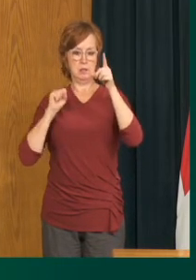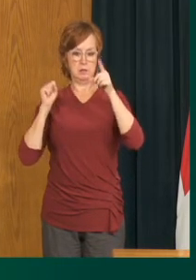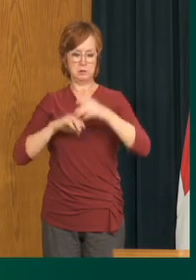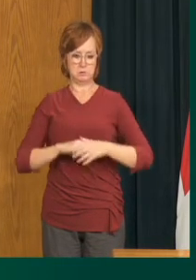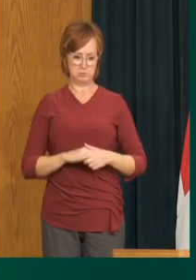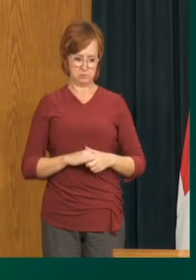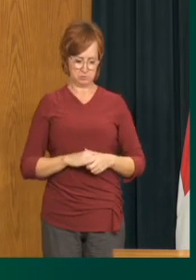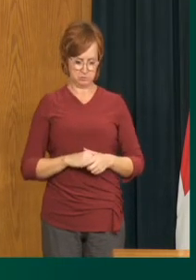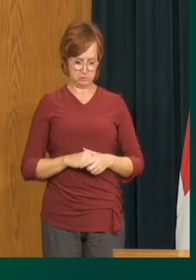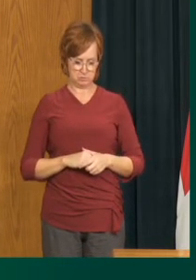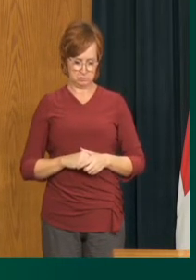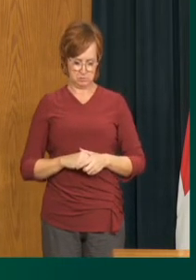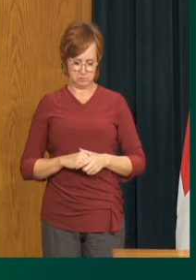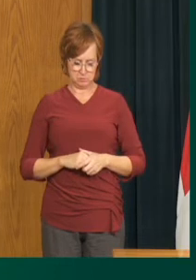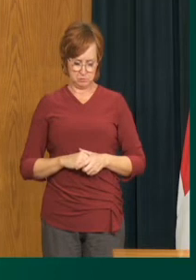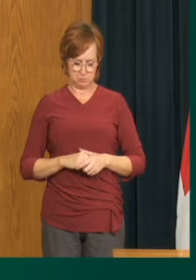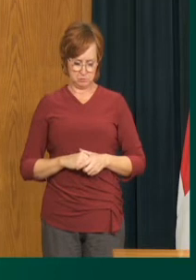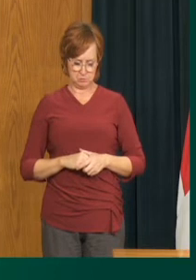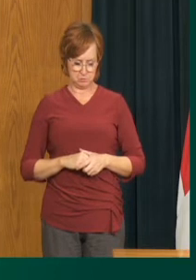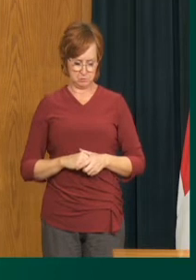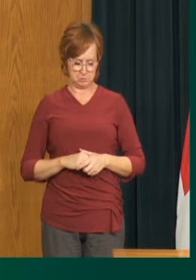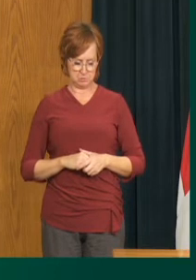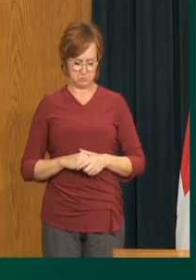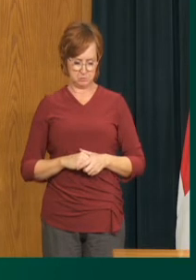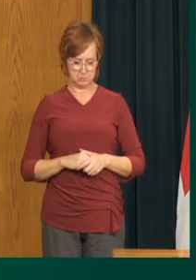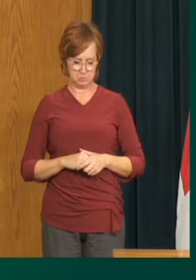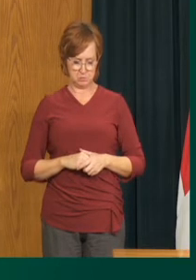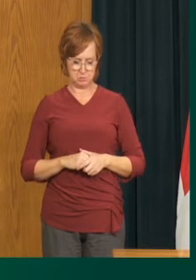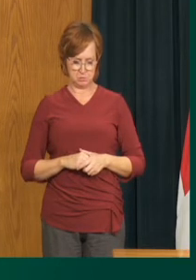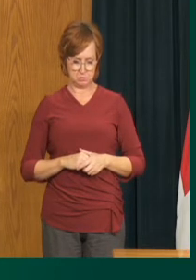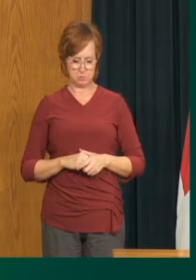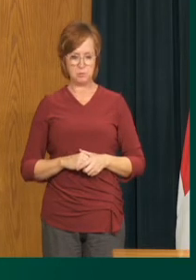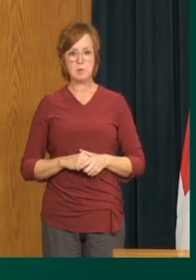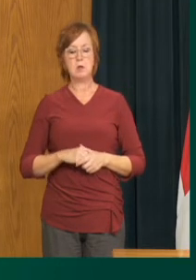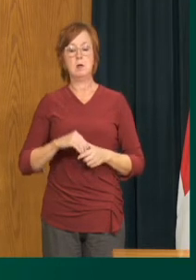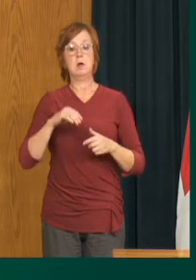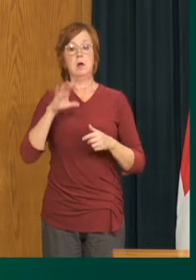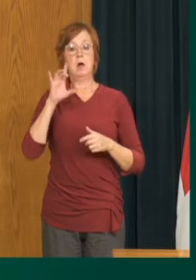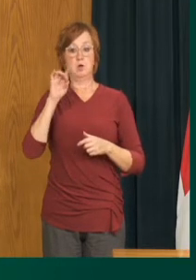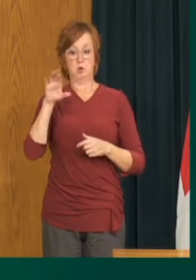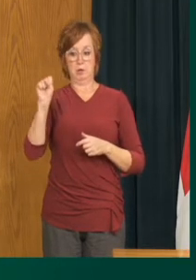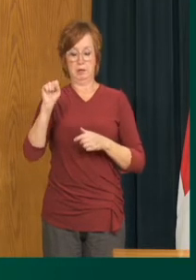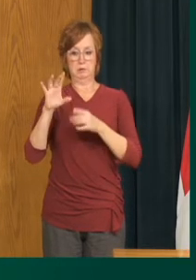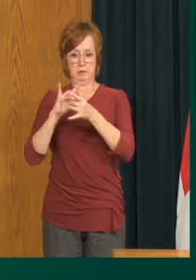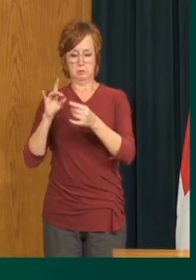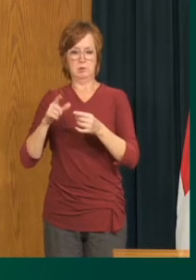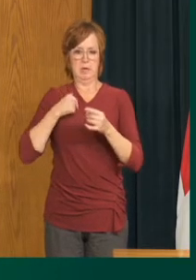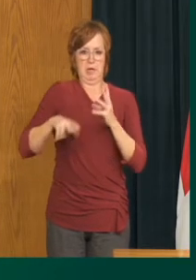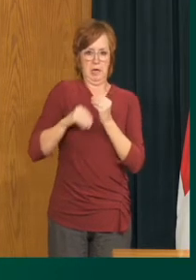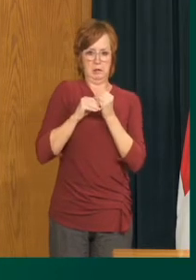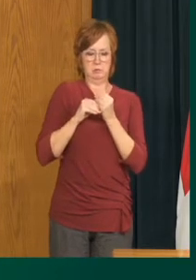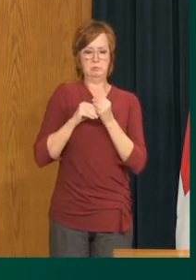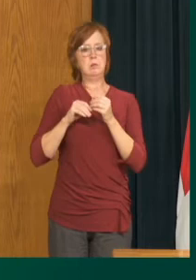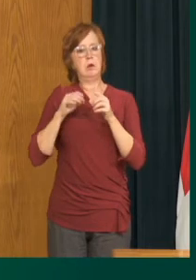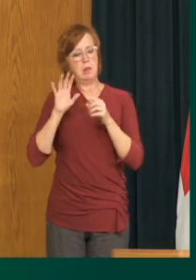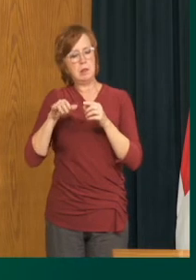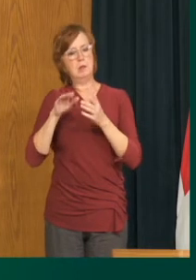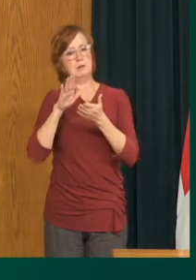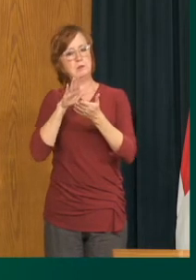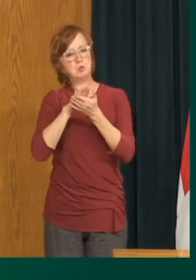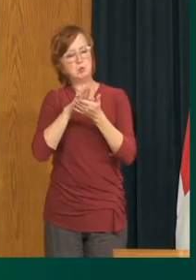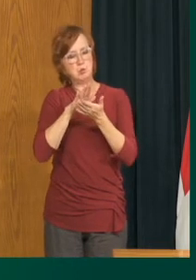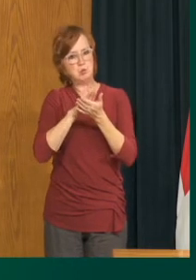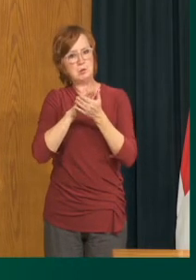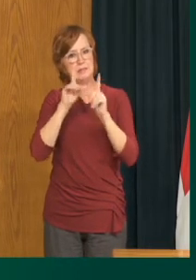on with what Dr. Shahab said, I think part of the school testing was to see how we would be able to work through it together with the